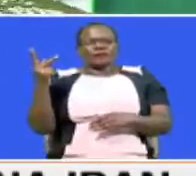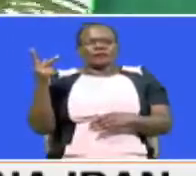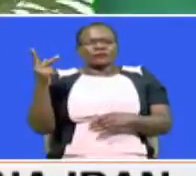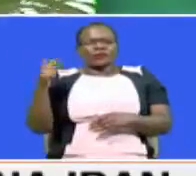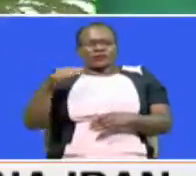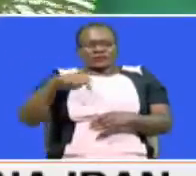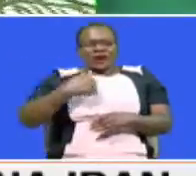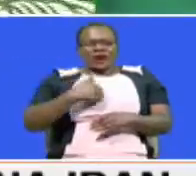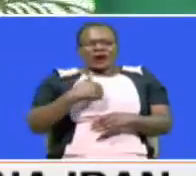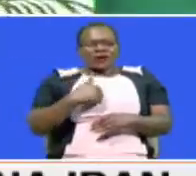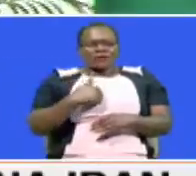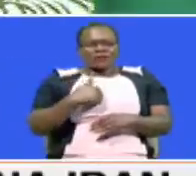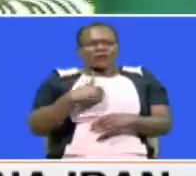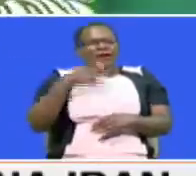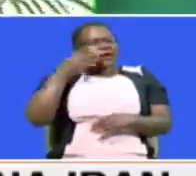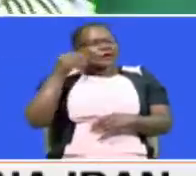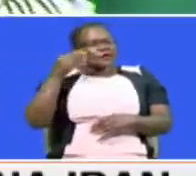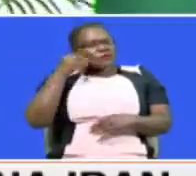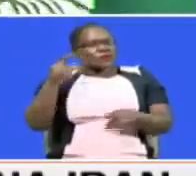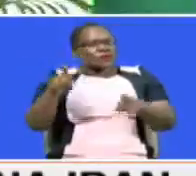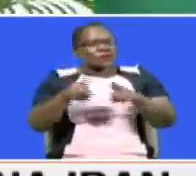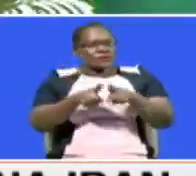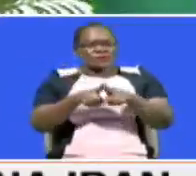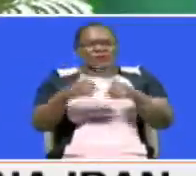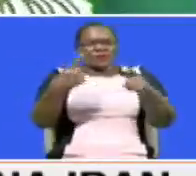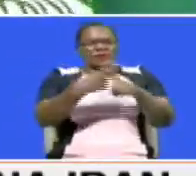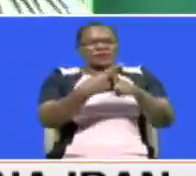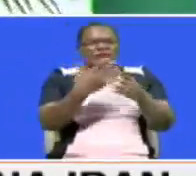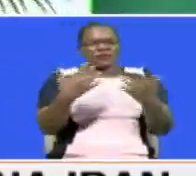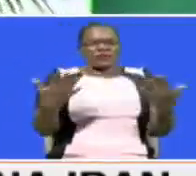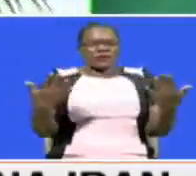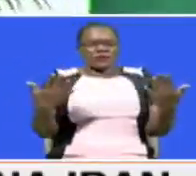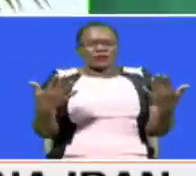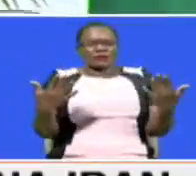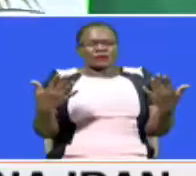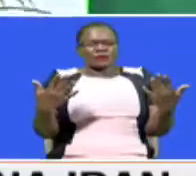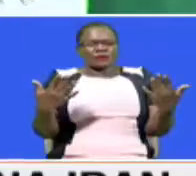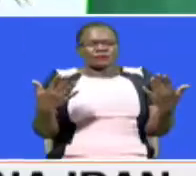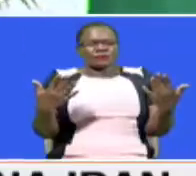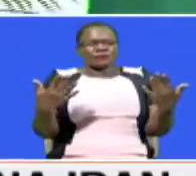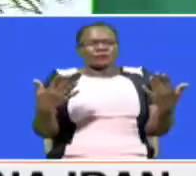We have a wealth of experience in the field of economy